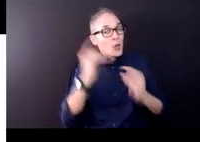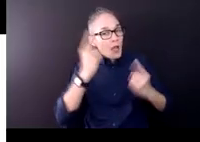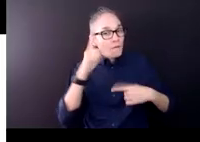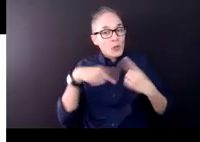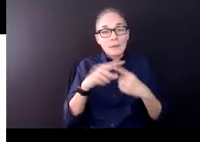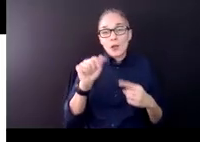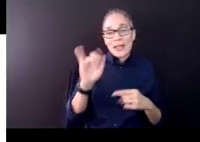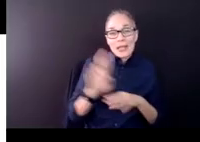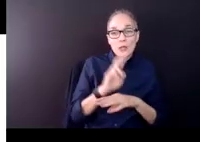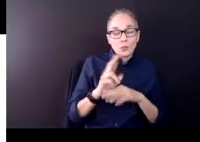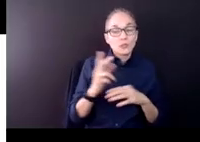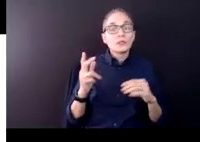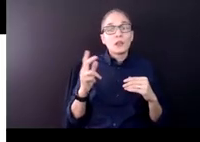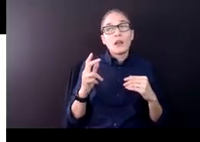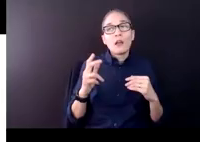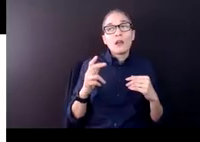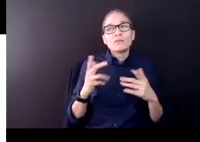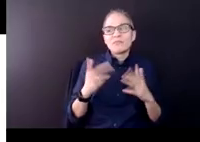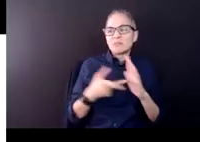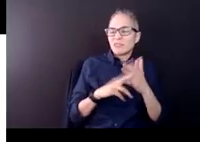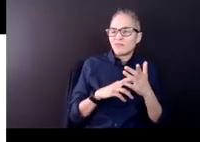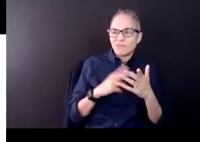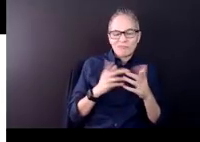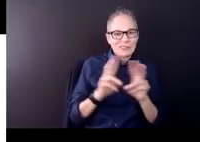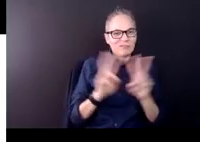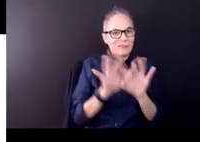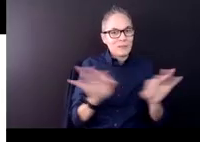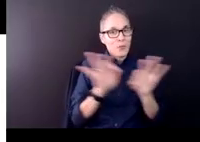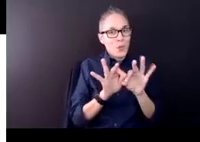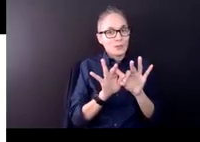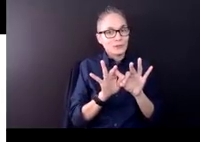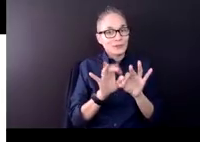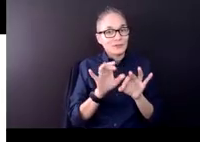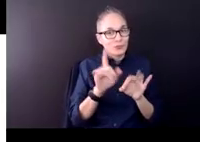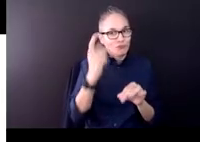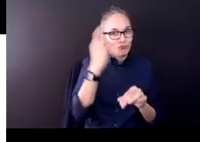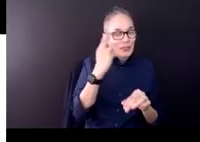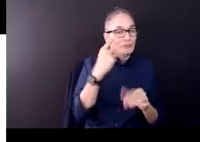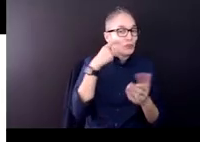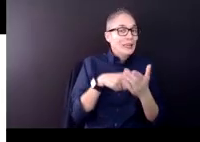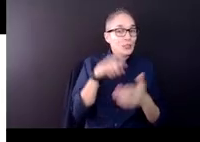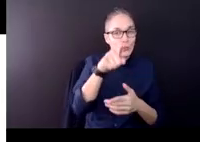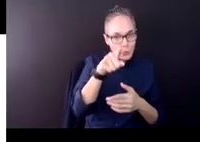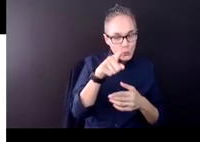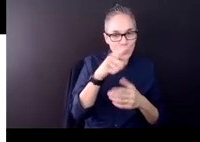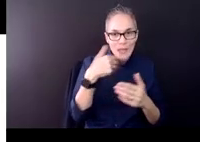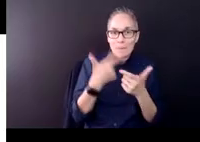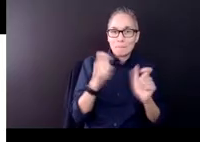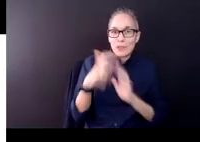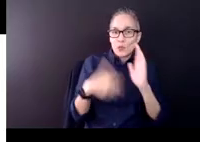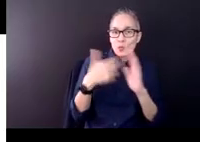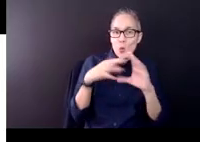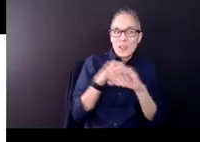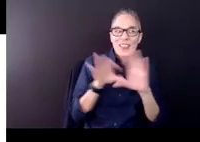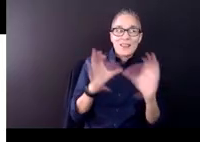just comes back to how important you all play in the classroom. And that's, I mean,